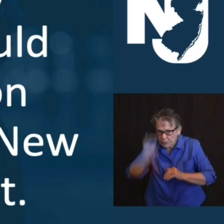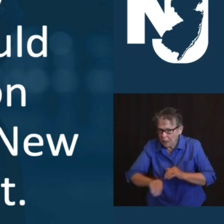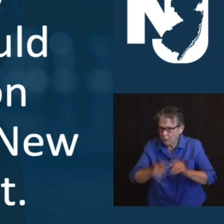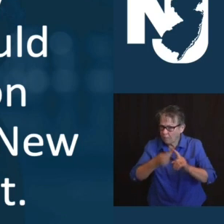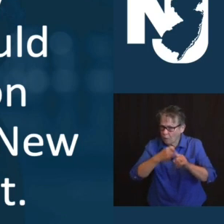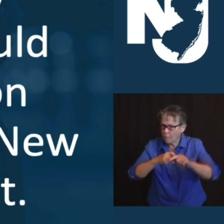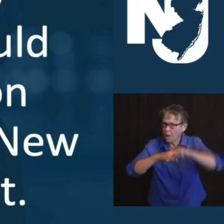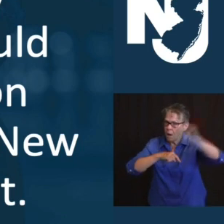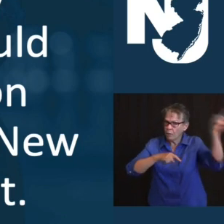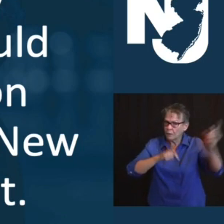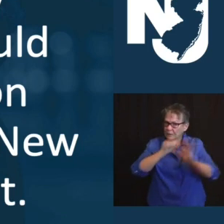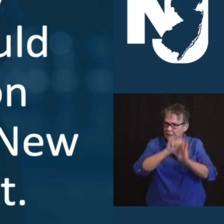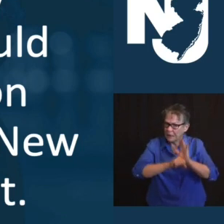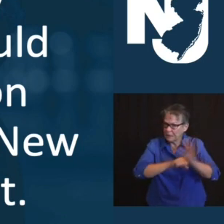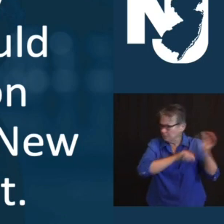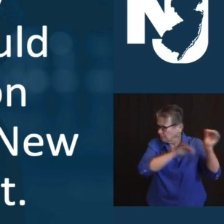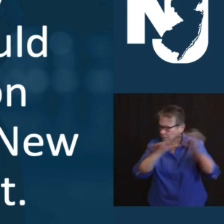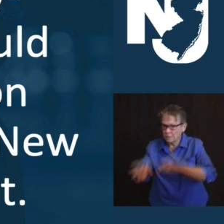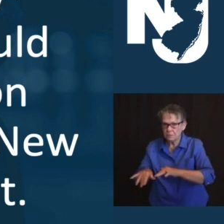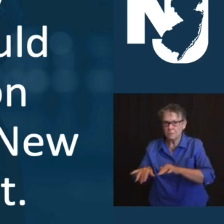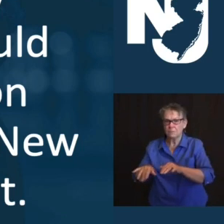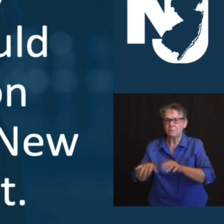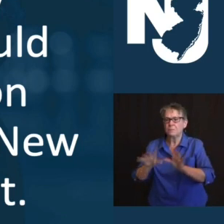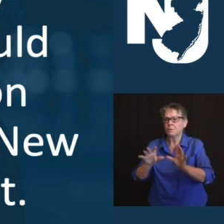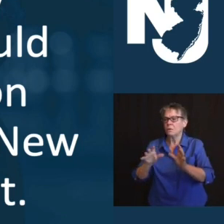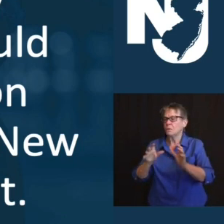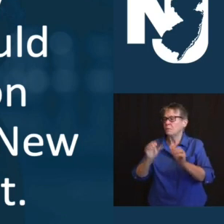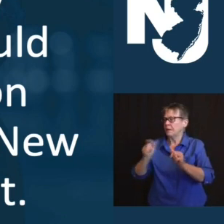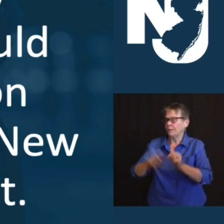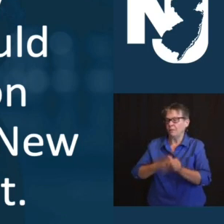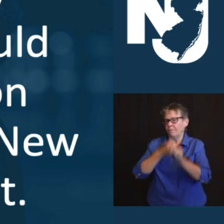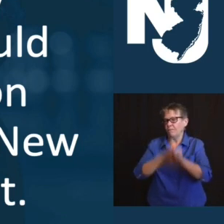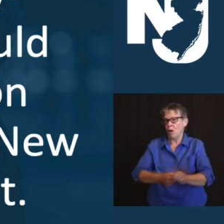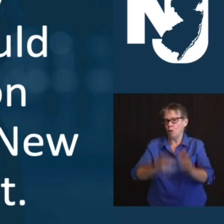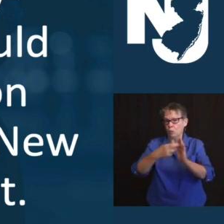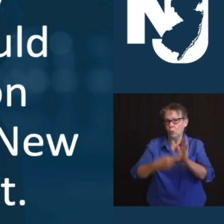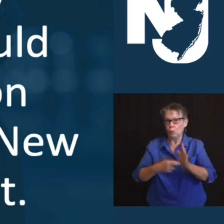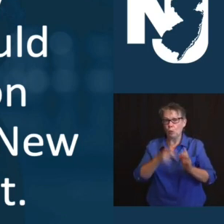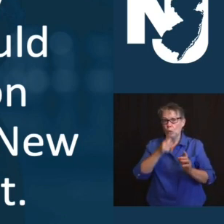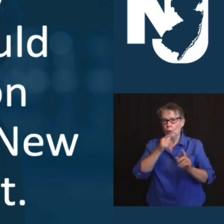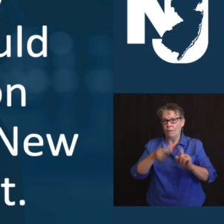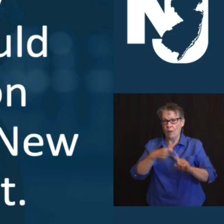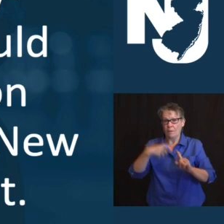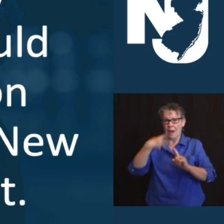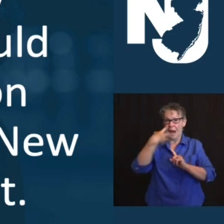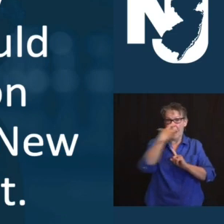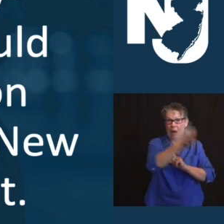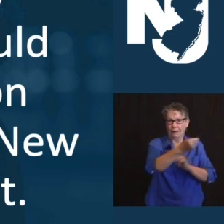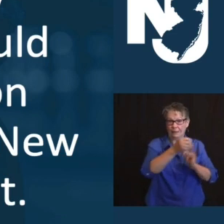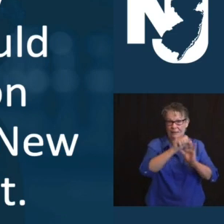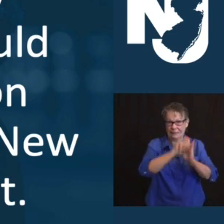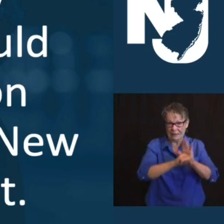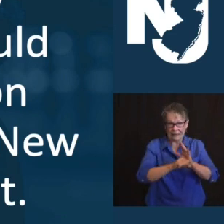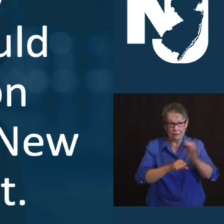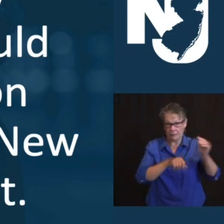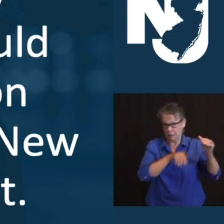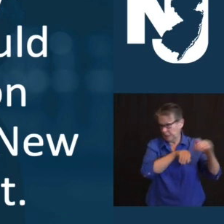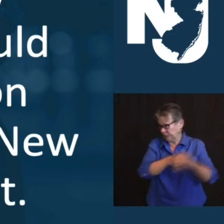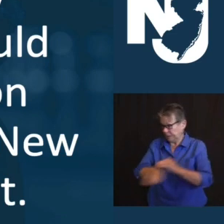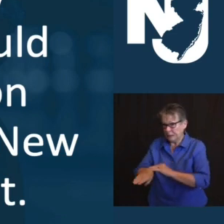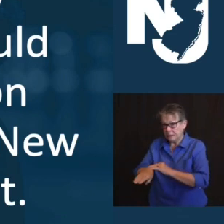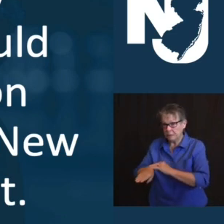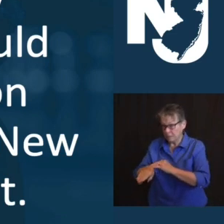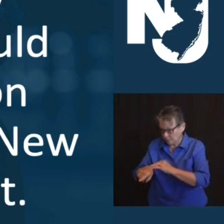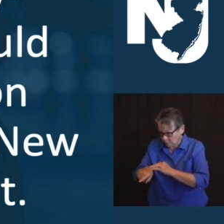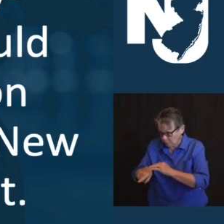proper measures when coming to New Jersey, including a period of self-quarantine upon arrival. Ours was